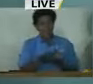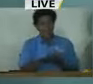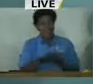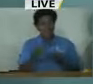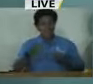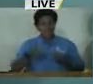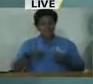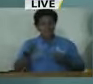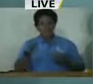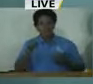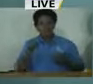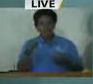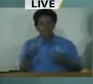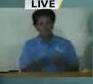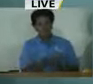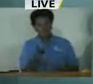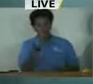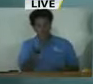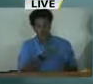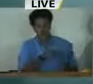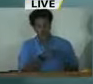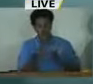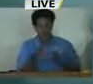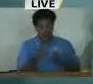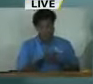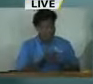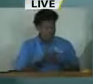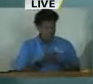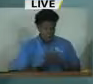total and honest.